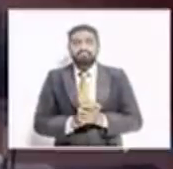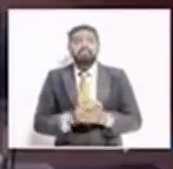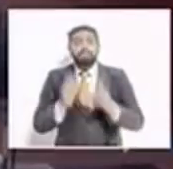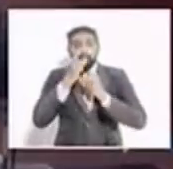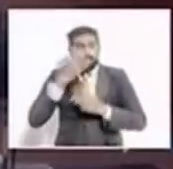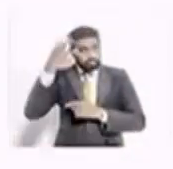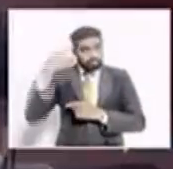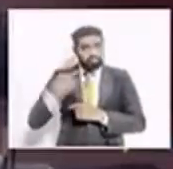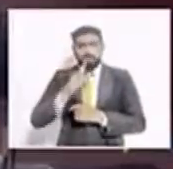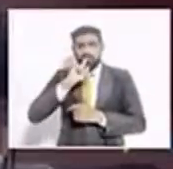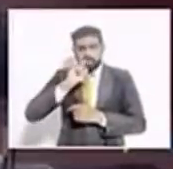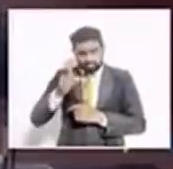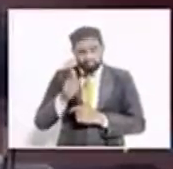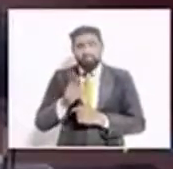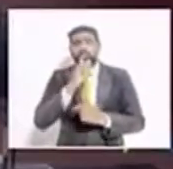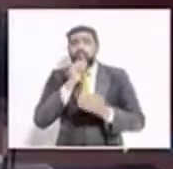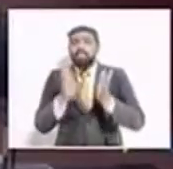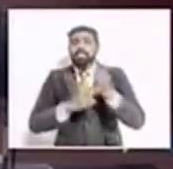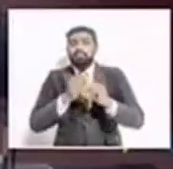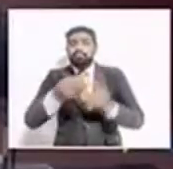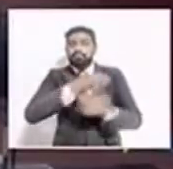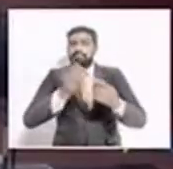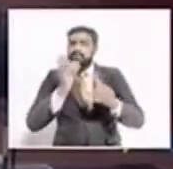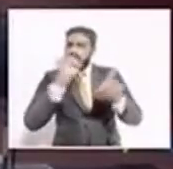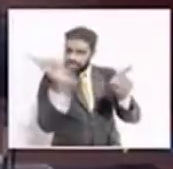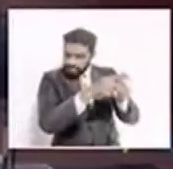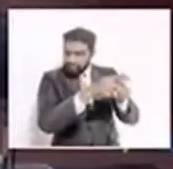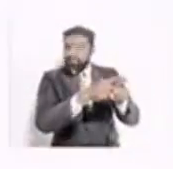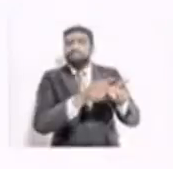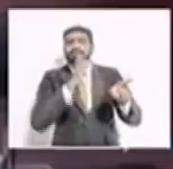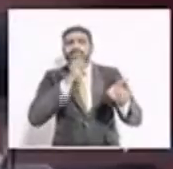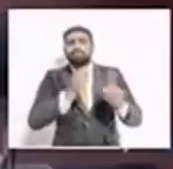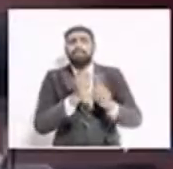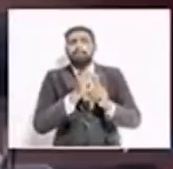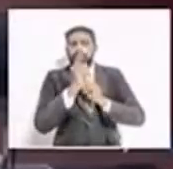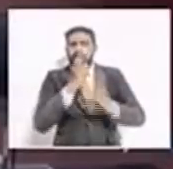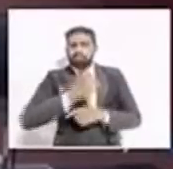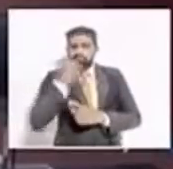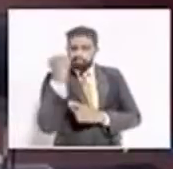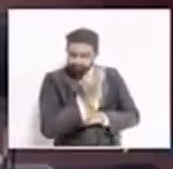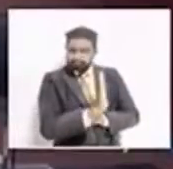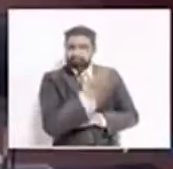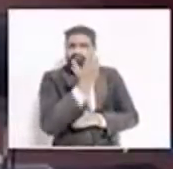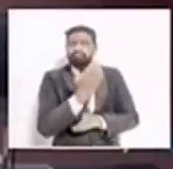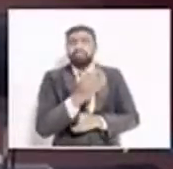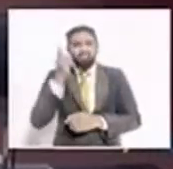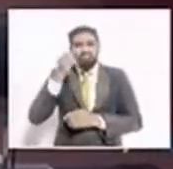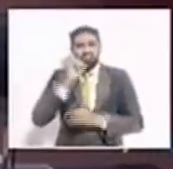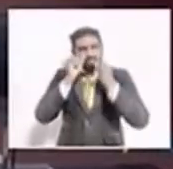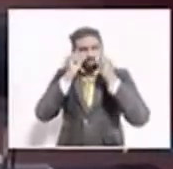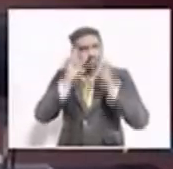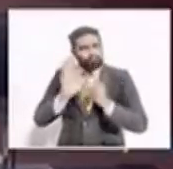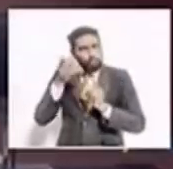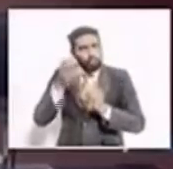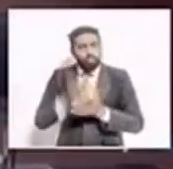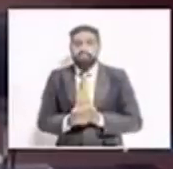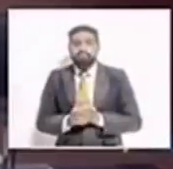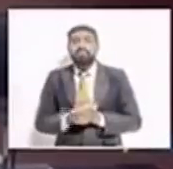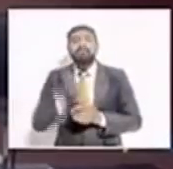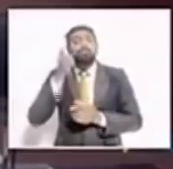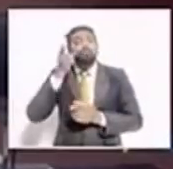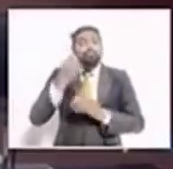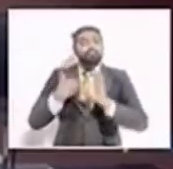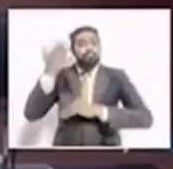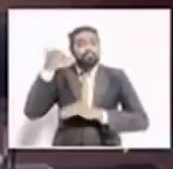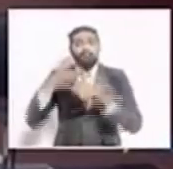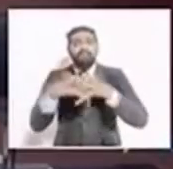finance minister to make a statement to parliament. Even you must be aware. When you return to your electorate in Ballygama, voters will come